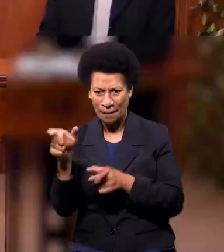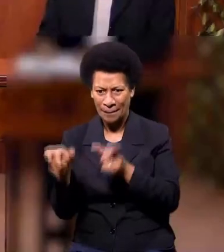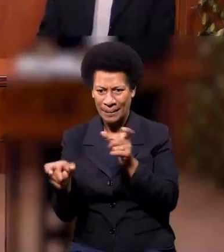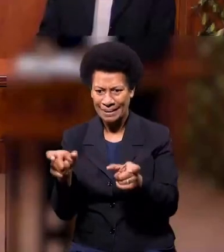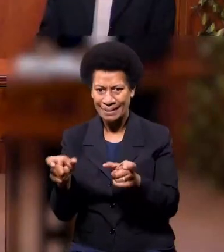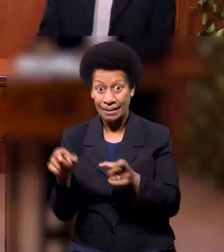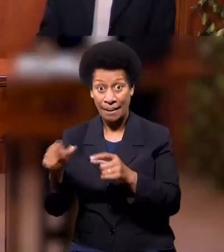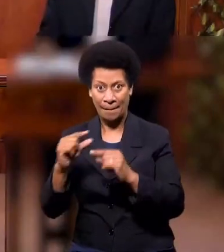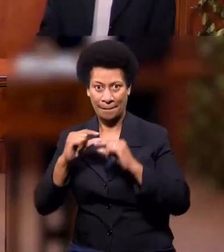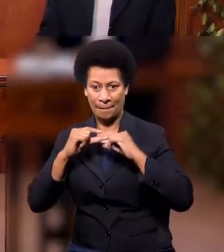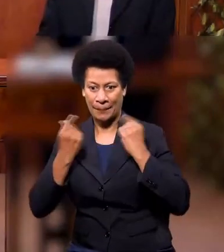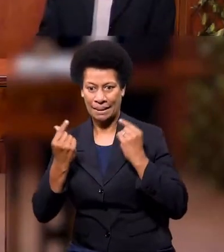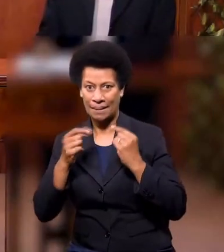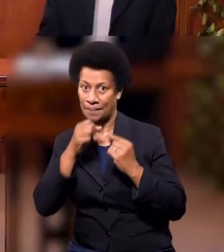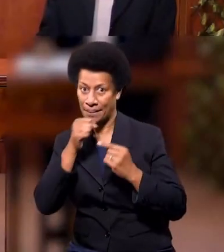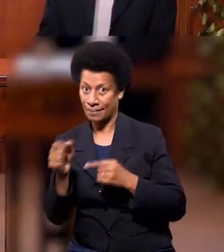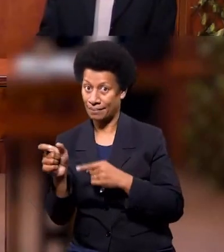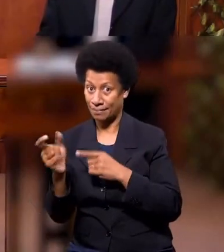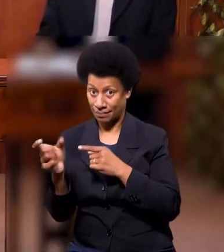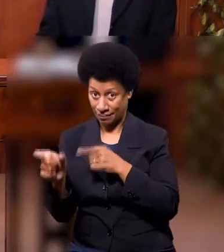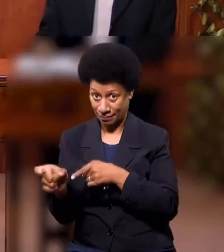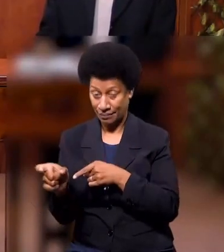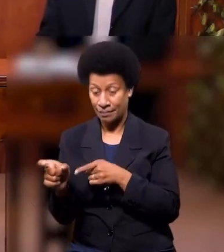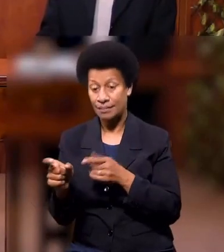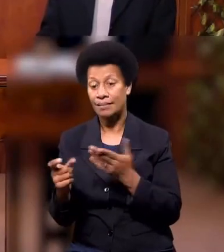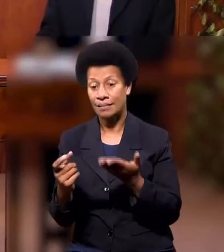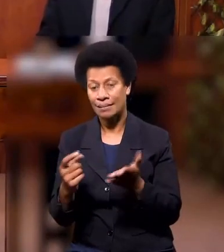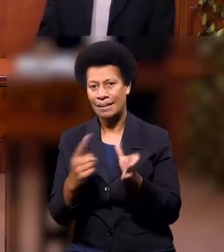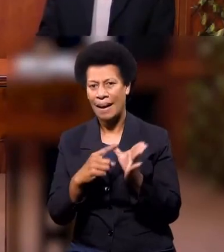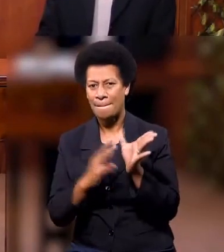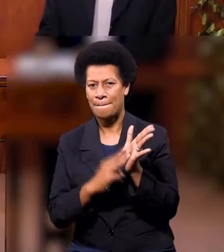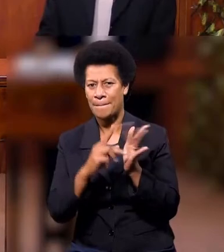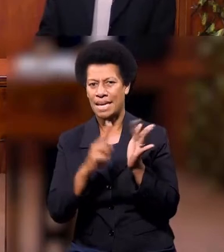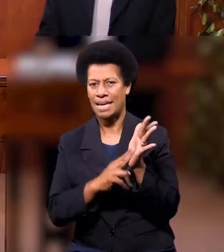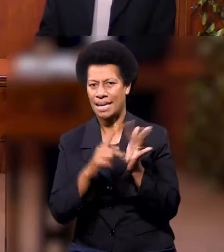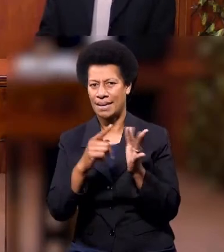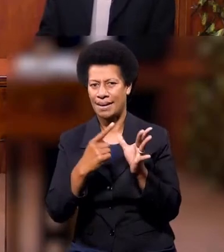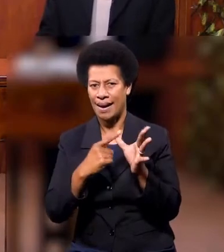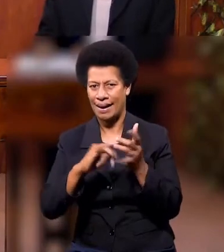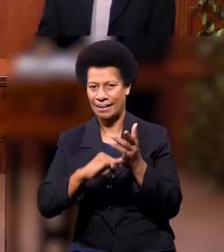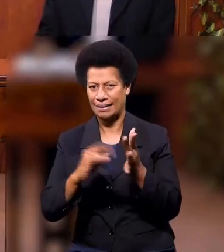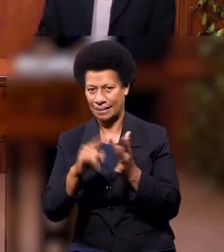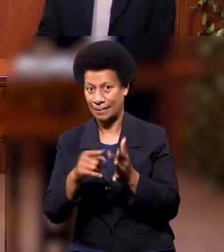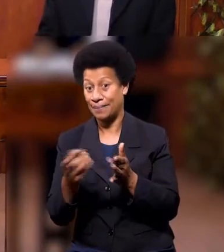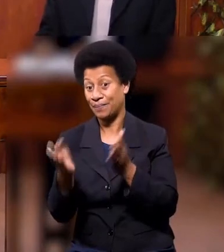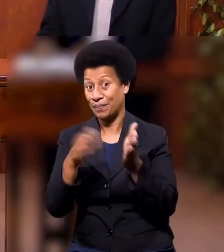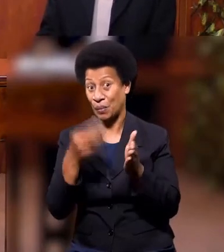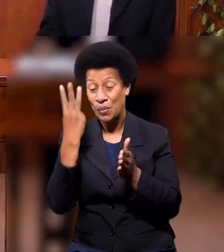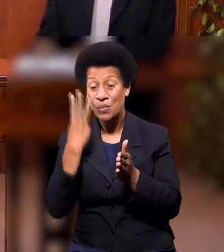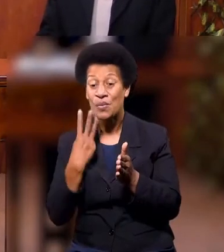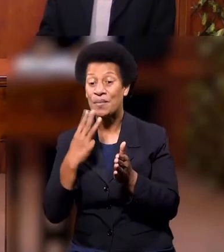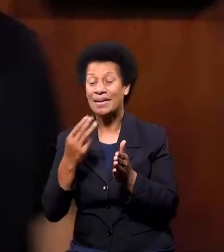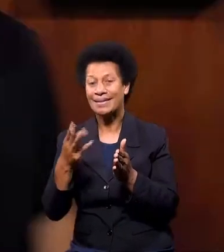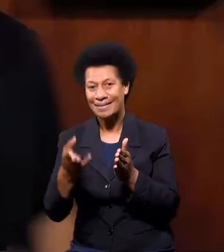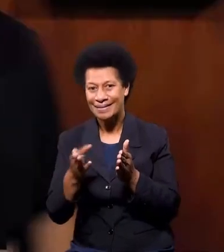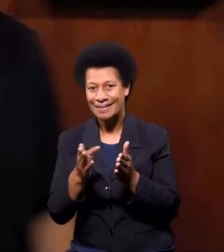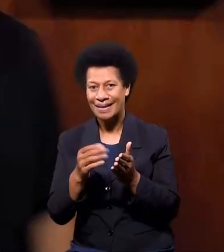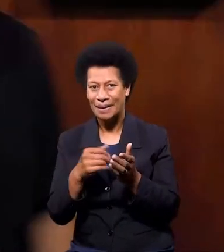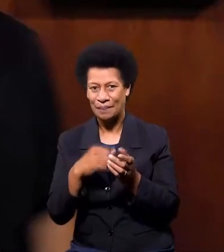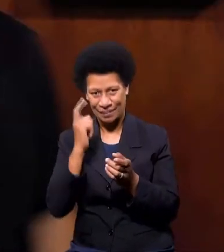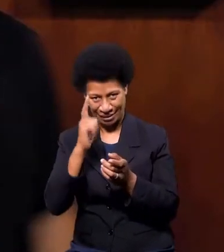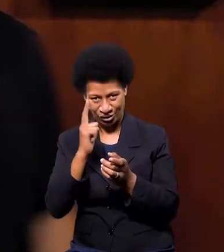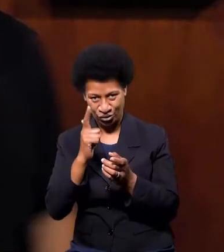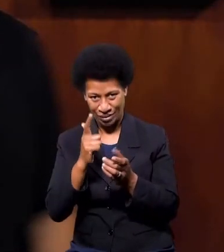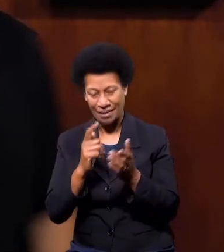Taltala Aminiasi Kotambala Lutukitonga, Mbula Taltala, as well as Mrs. Mary-Sane Ngudhaki-Williams, Mbula